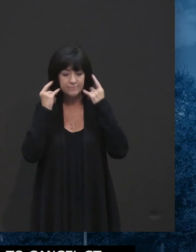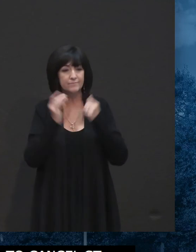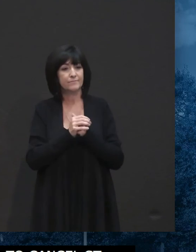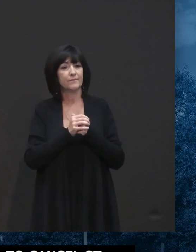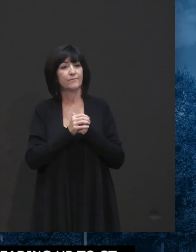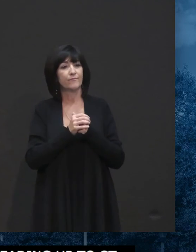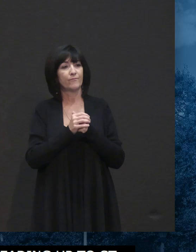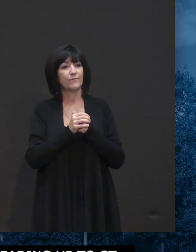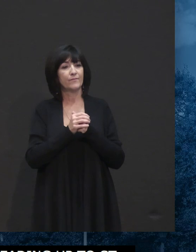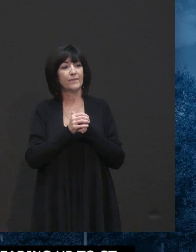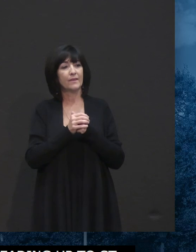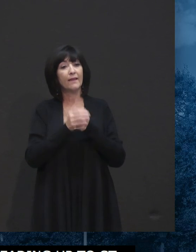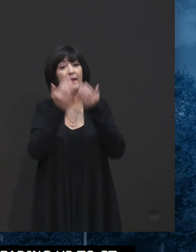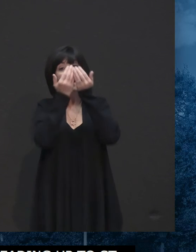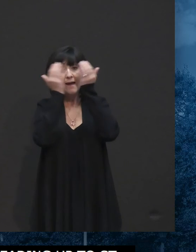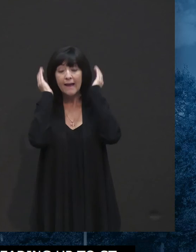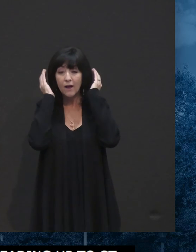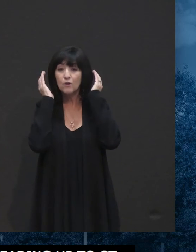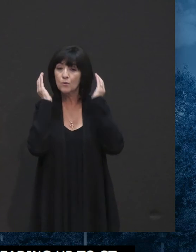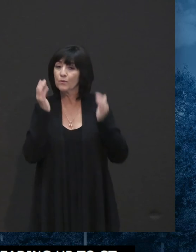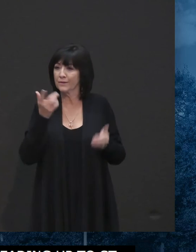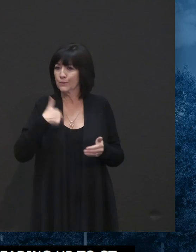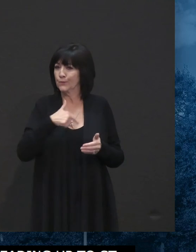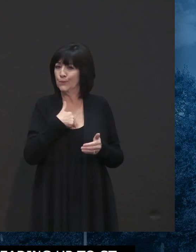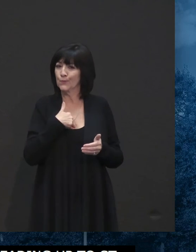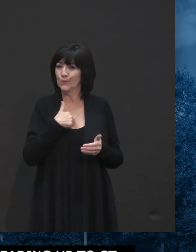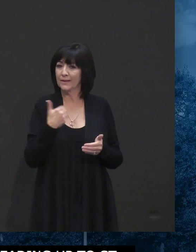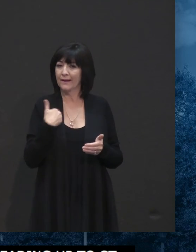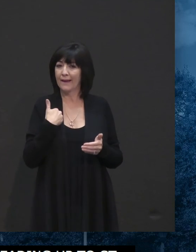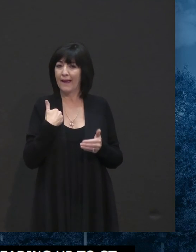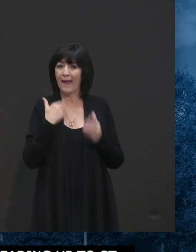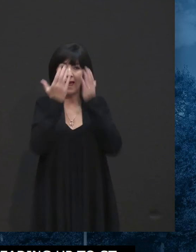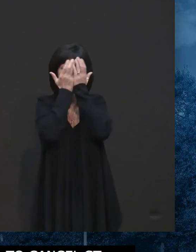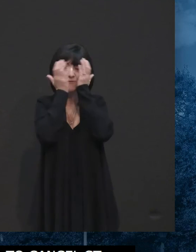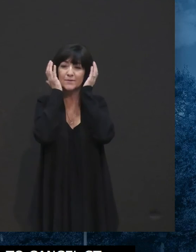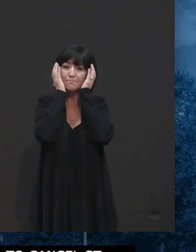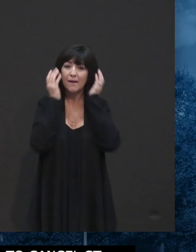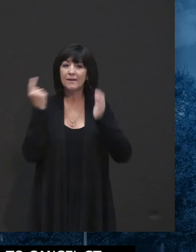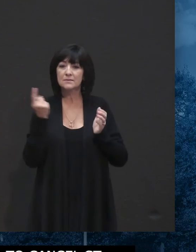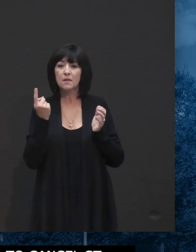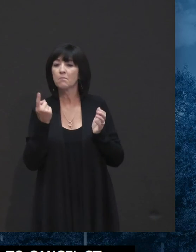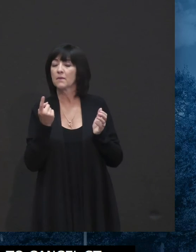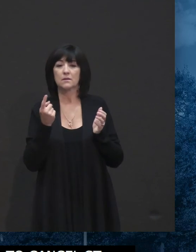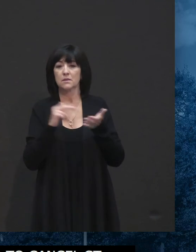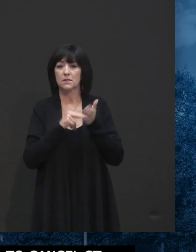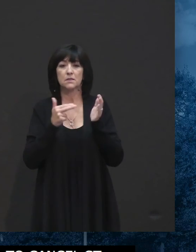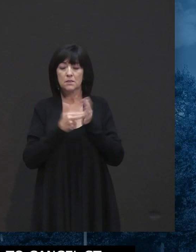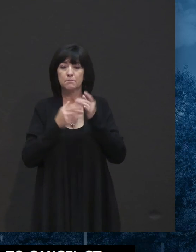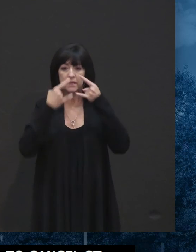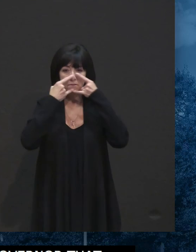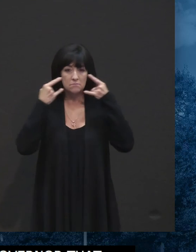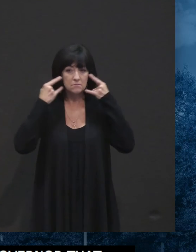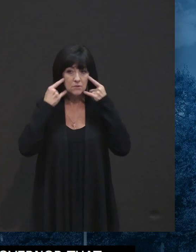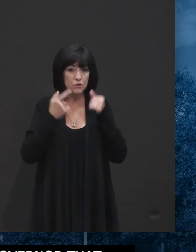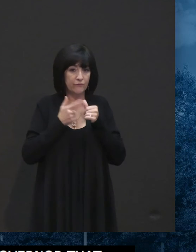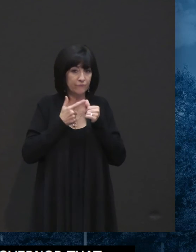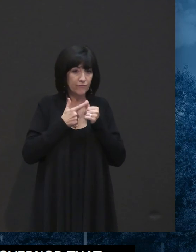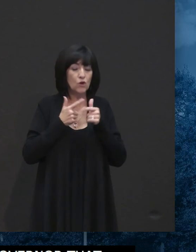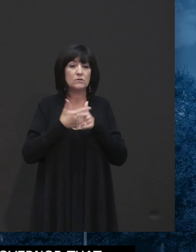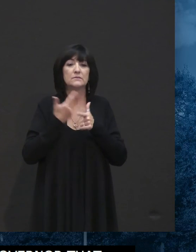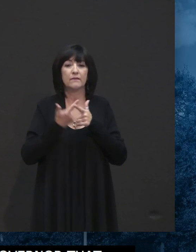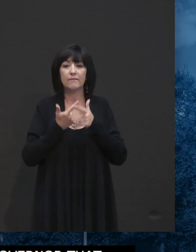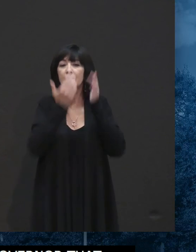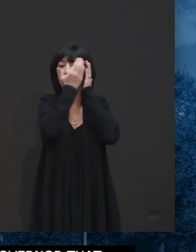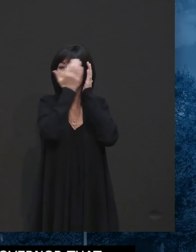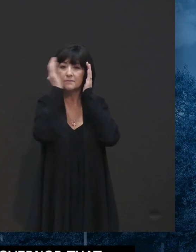where we wear masks, and I would wear a protective mask and then whatever costume the little ones